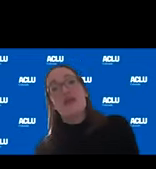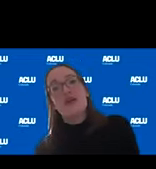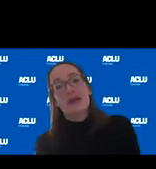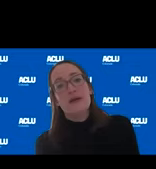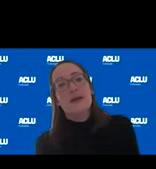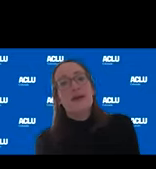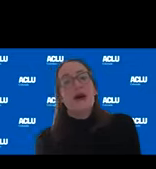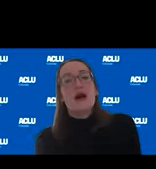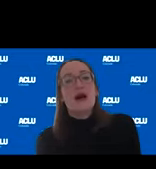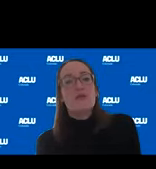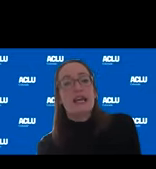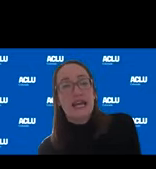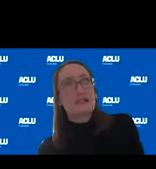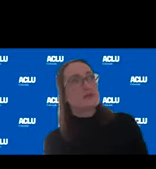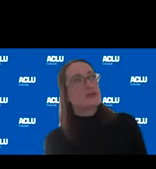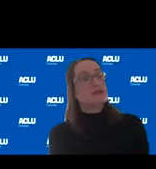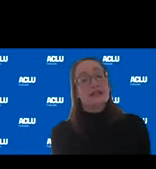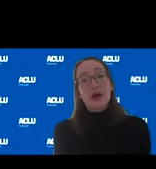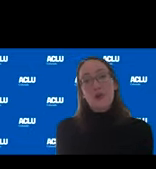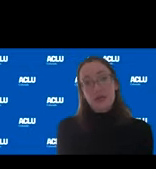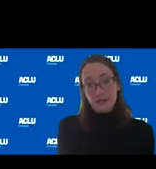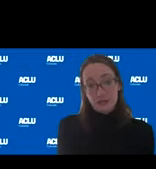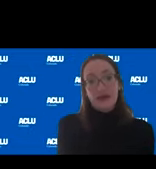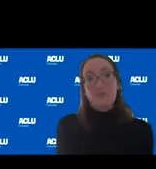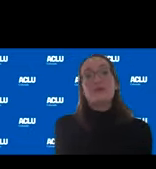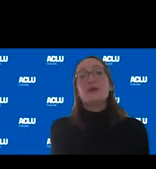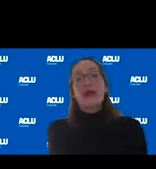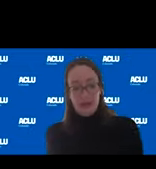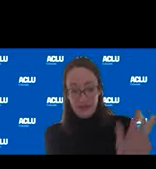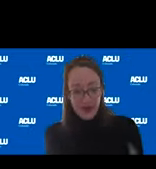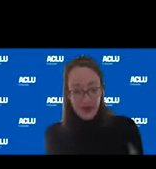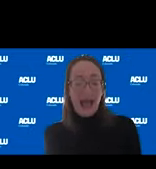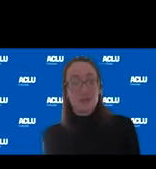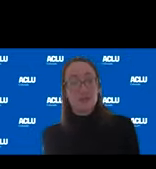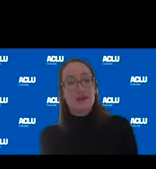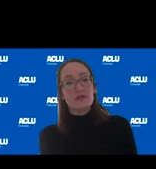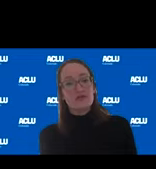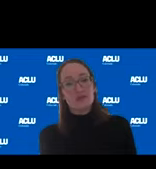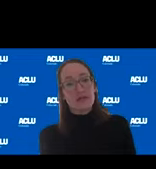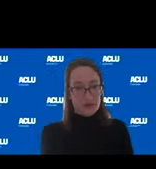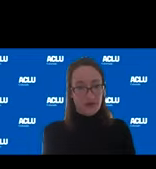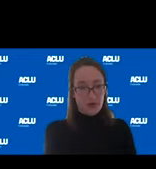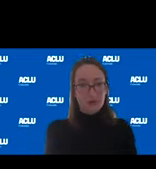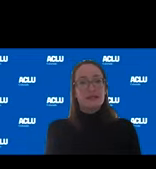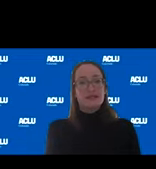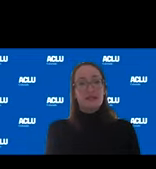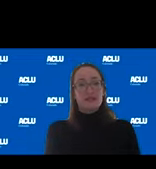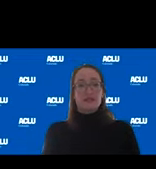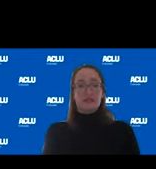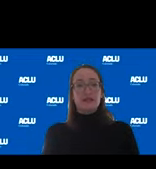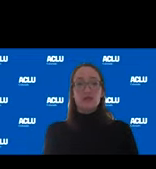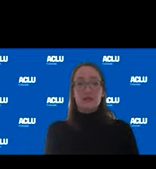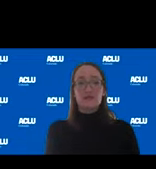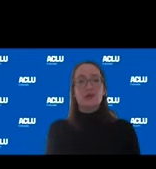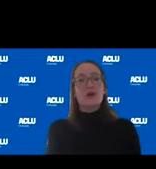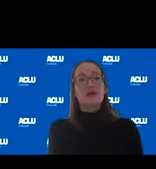then offer it. Again, it's up to the states how they want to implement that, but they would have to provide no excuse absentee voting. Same thing for the